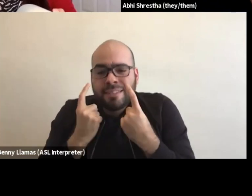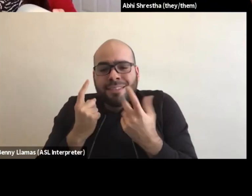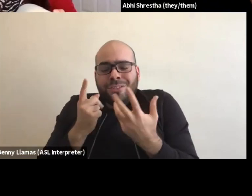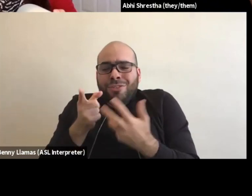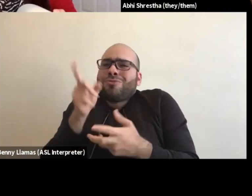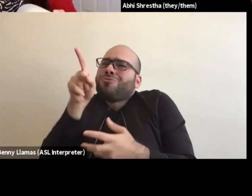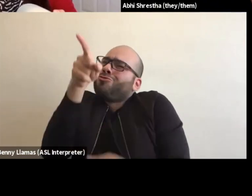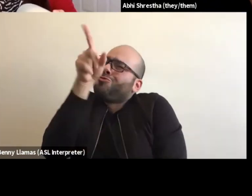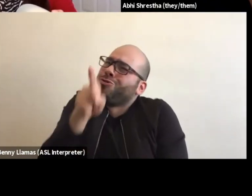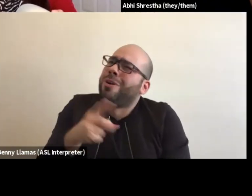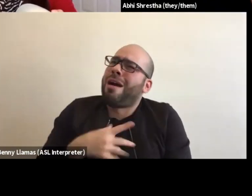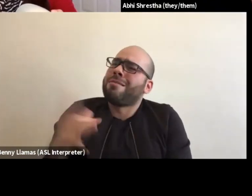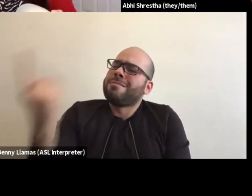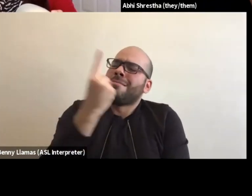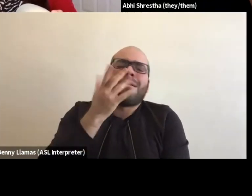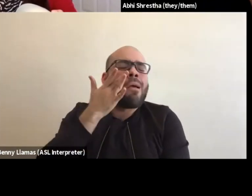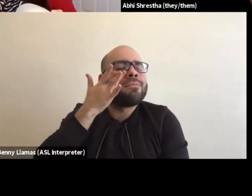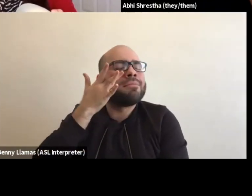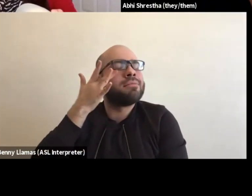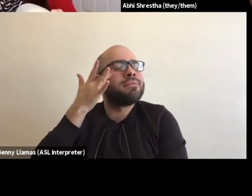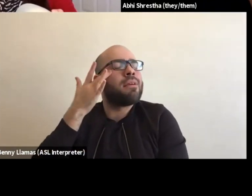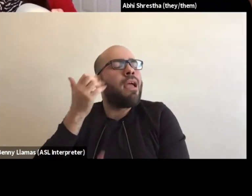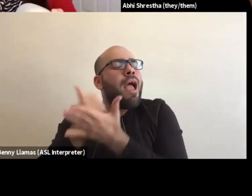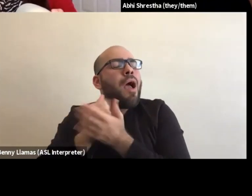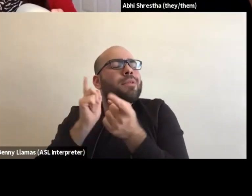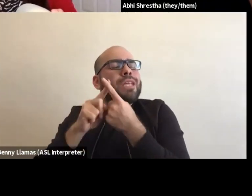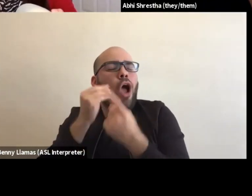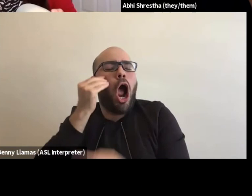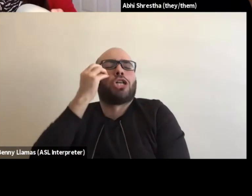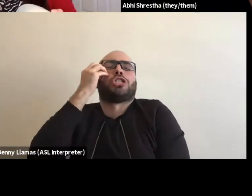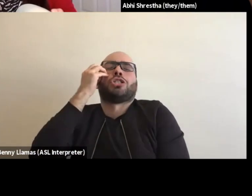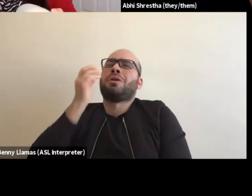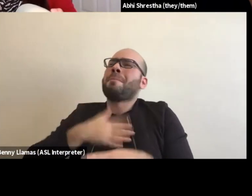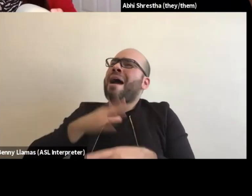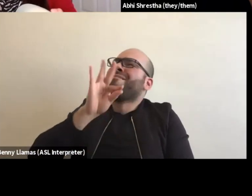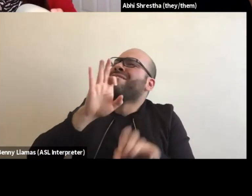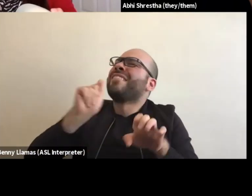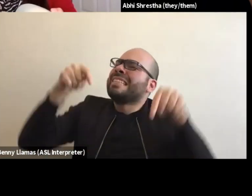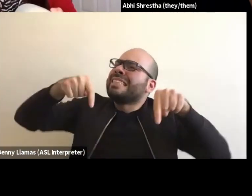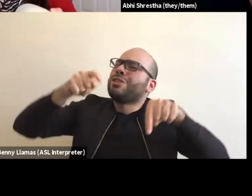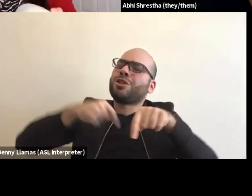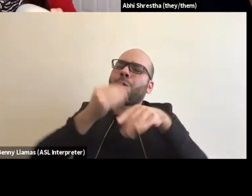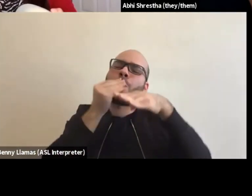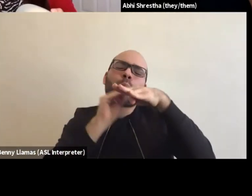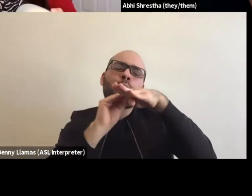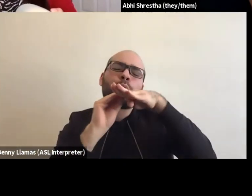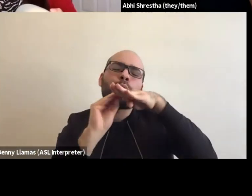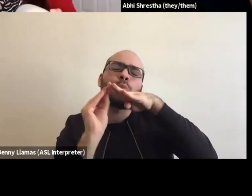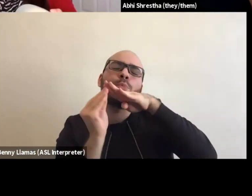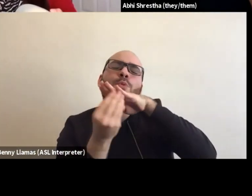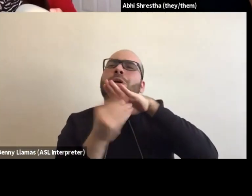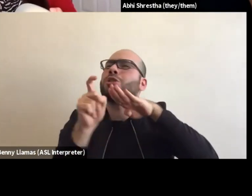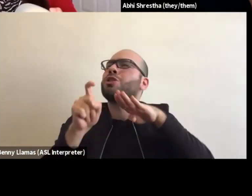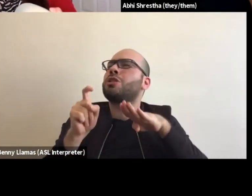blistered, kissed the skin of my instep for thousands of years, sealed honey never spoils, won't crystallize. I